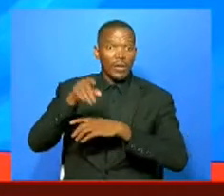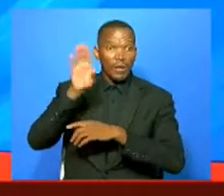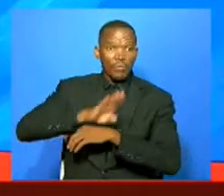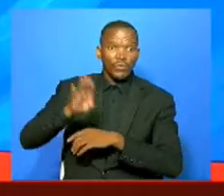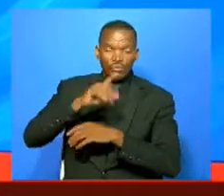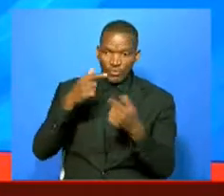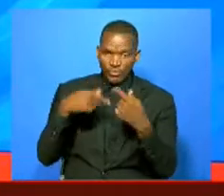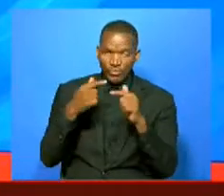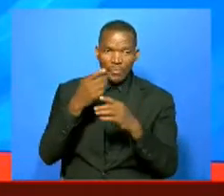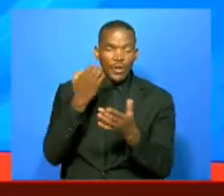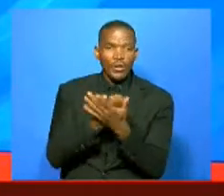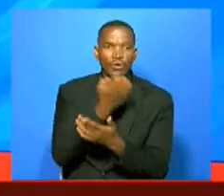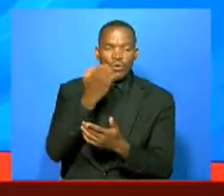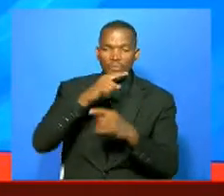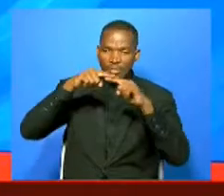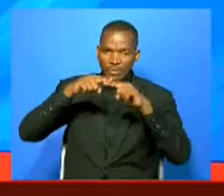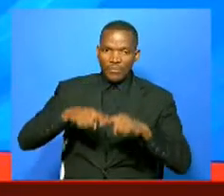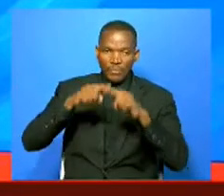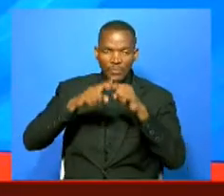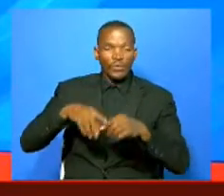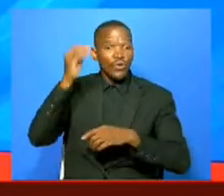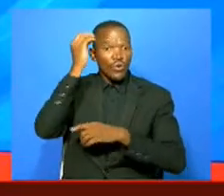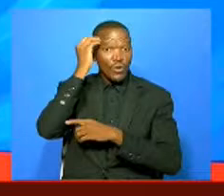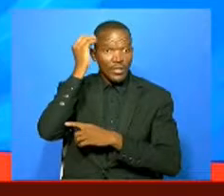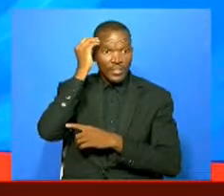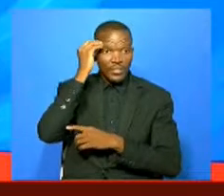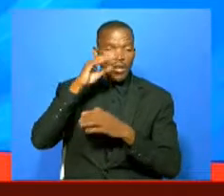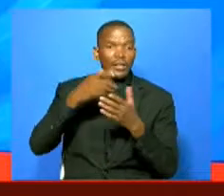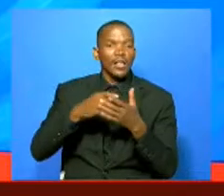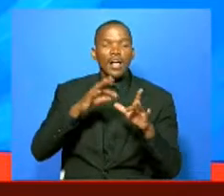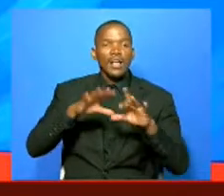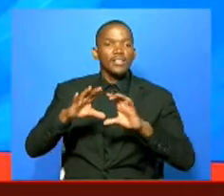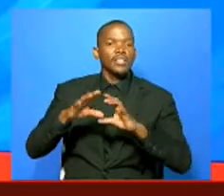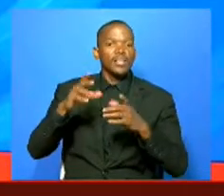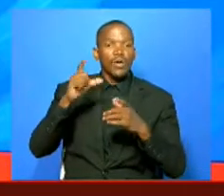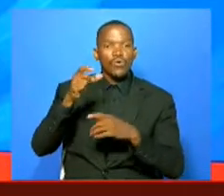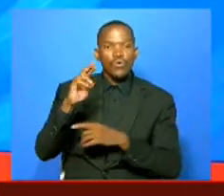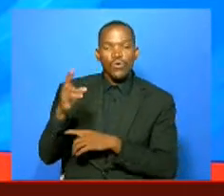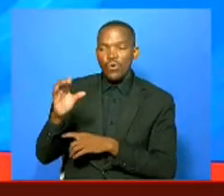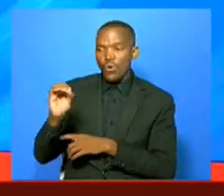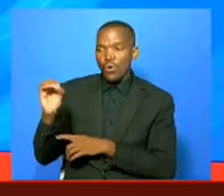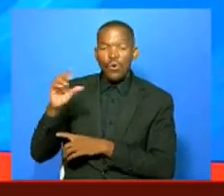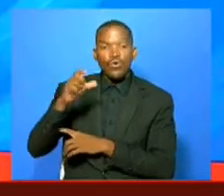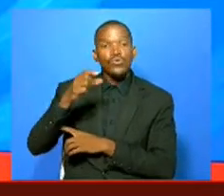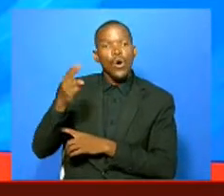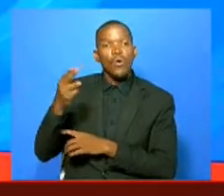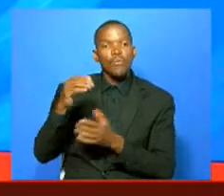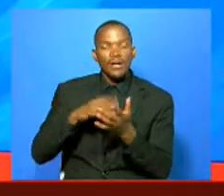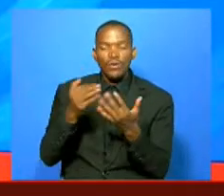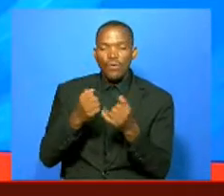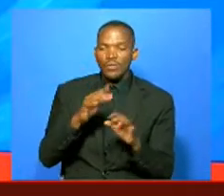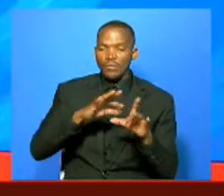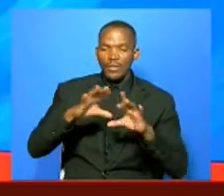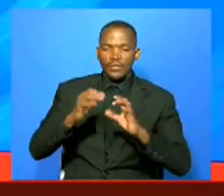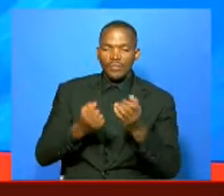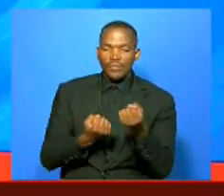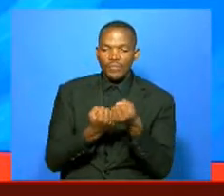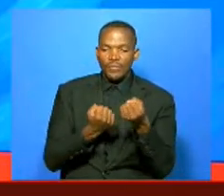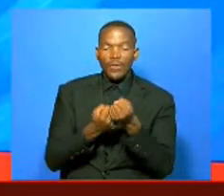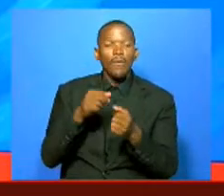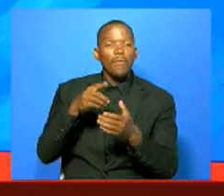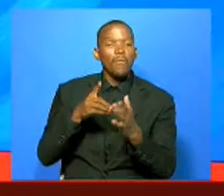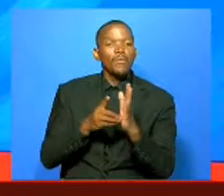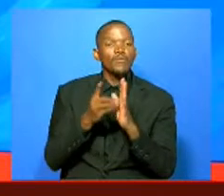mekamekaneng le go nna le itsholelo e ka egileng ka dikitso khansele ya Good Hope e pelala go nna le sabe mo go tlhabololeng le fatseleno ka go